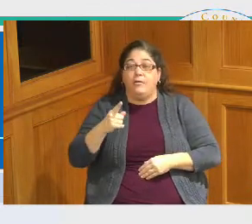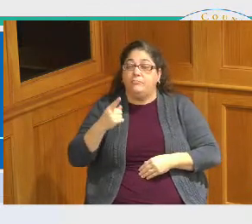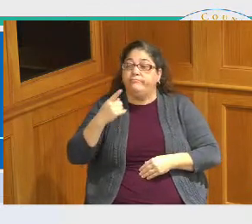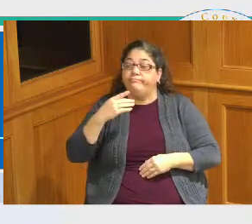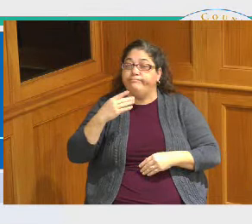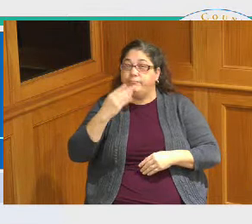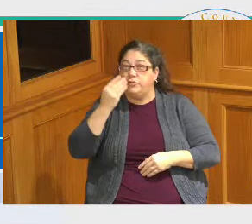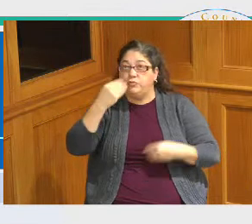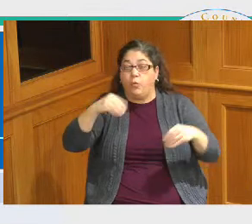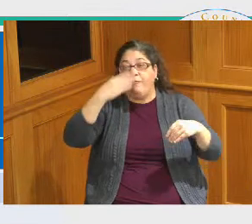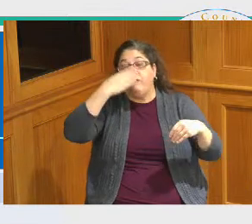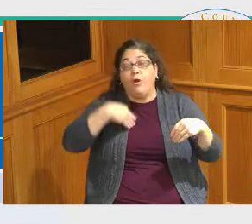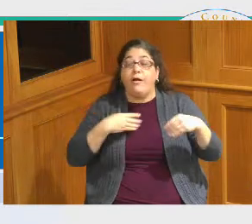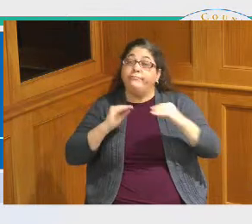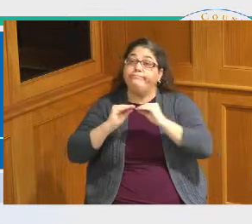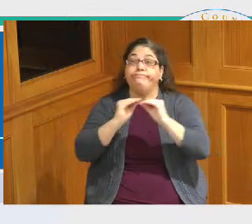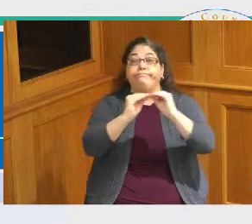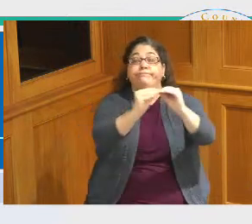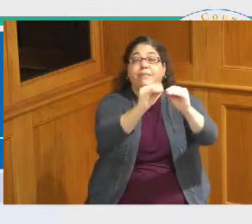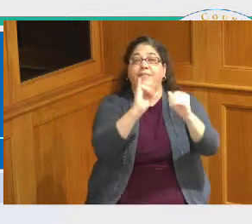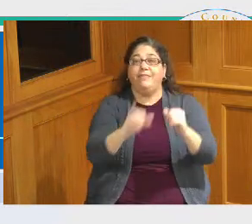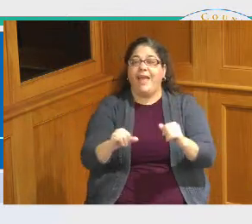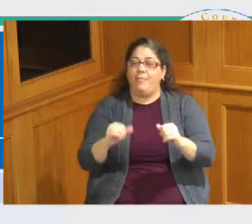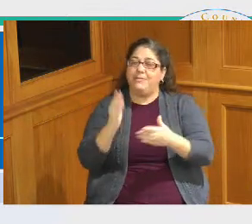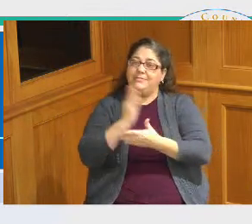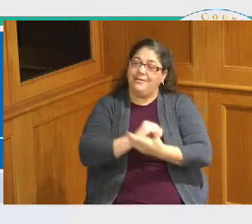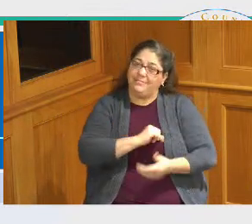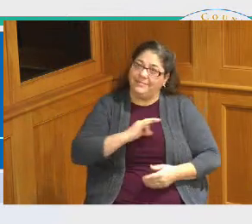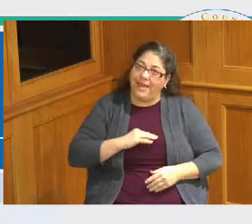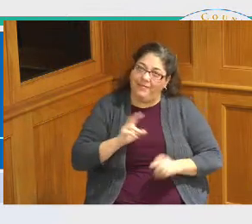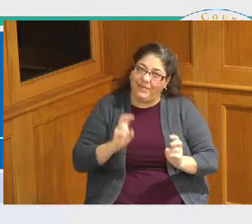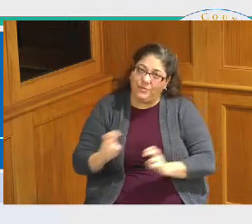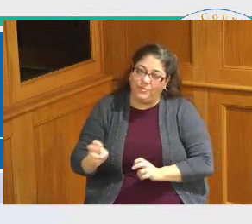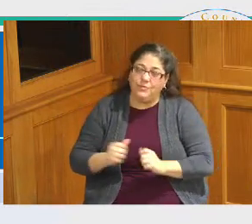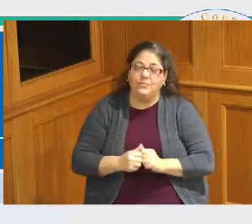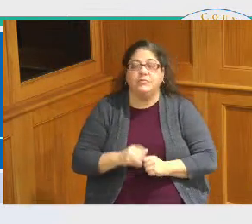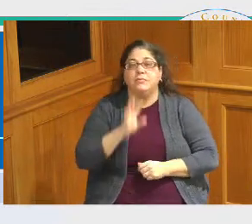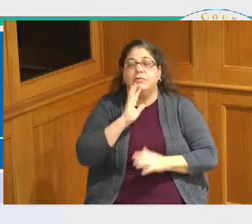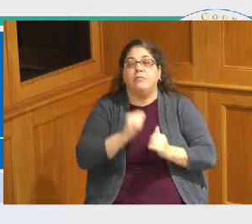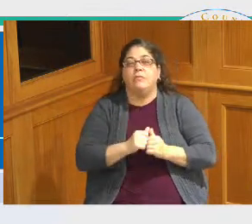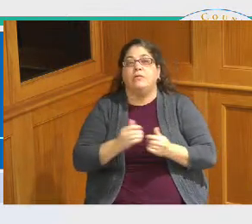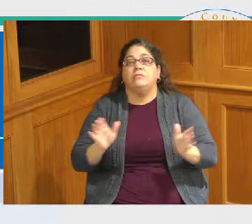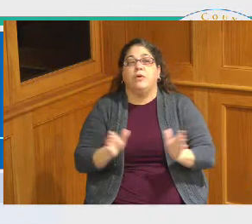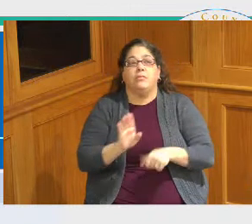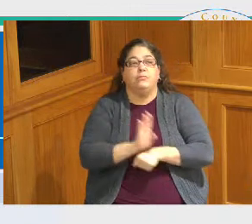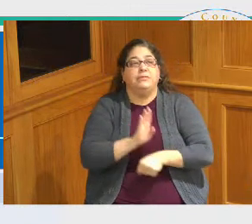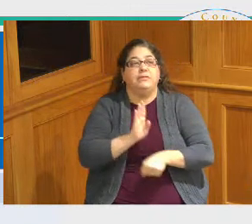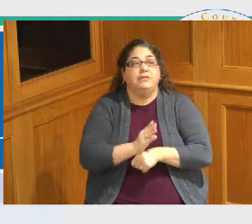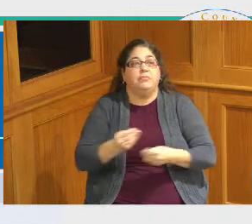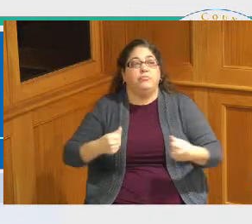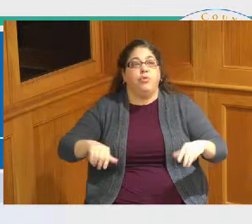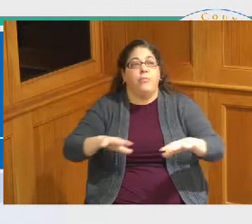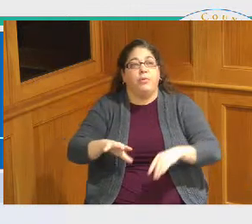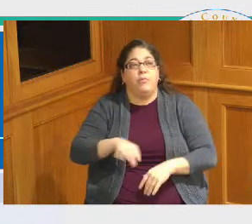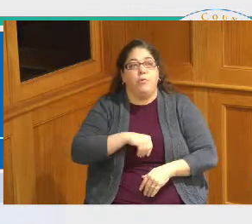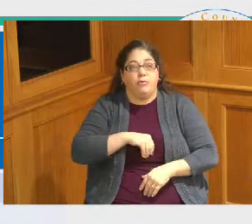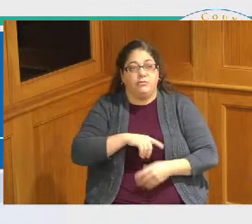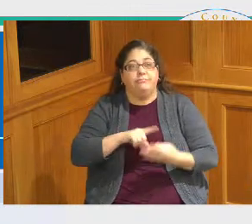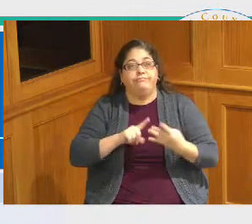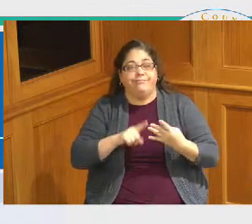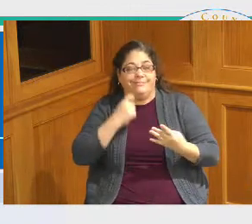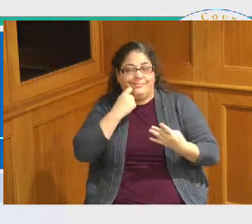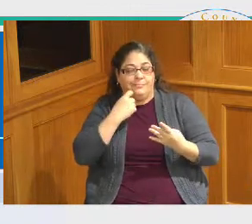but we had some staffing issues, as you all are aware of. We talked about the small business property ownership. We still have the large and